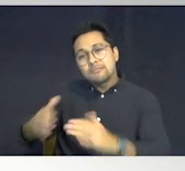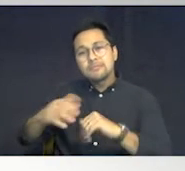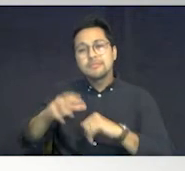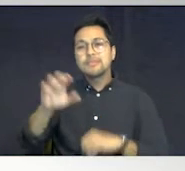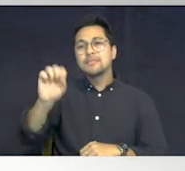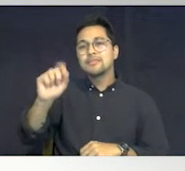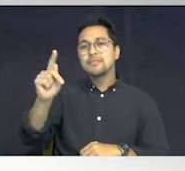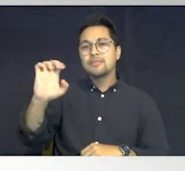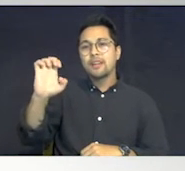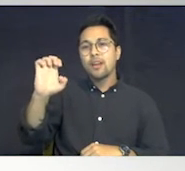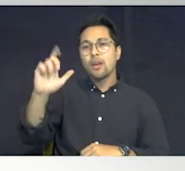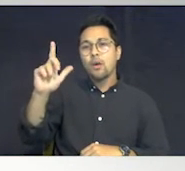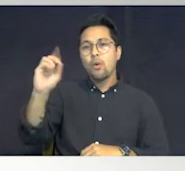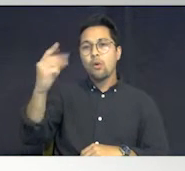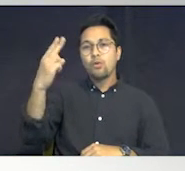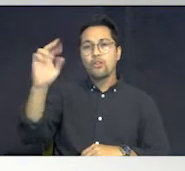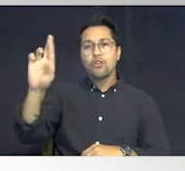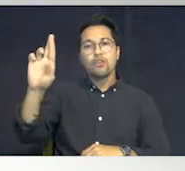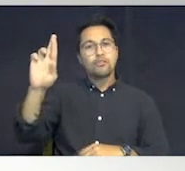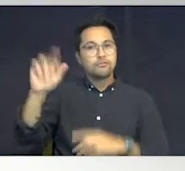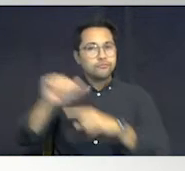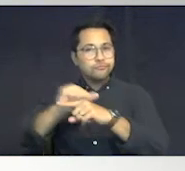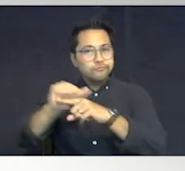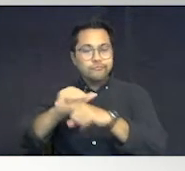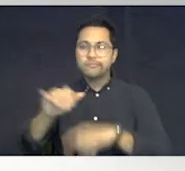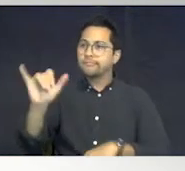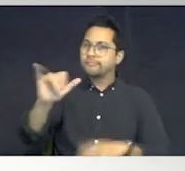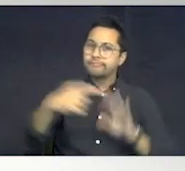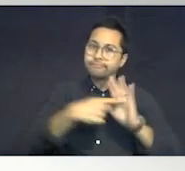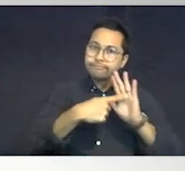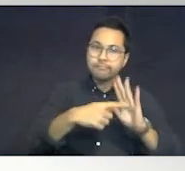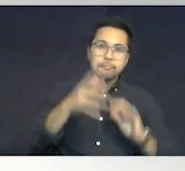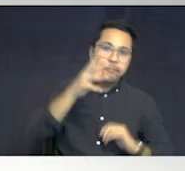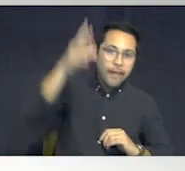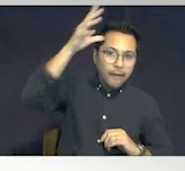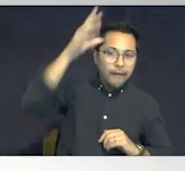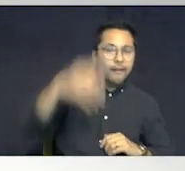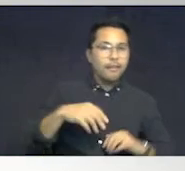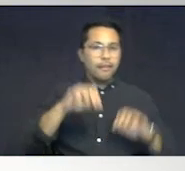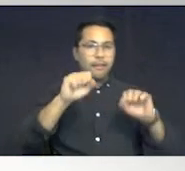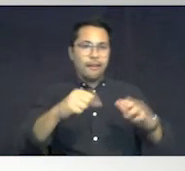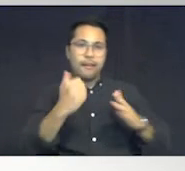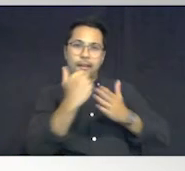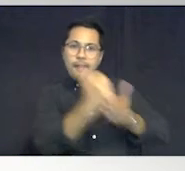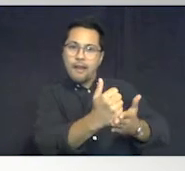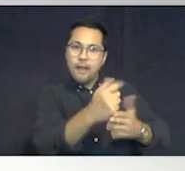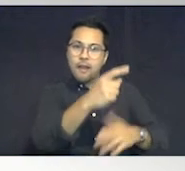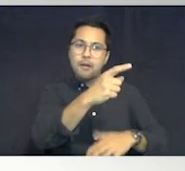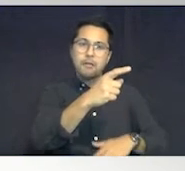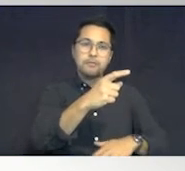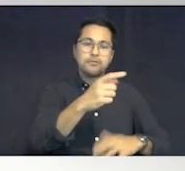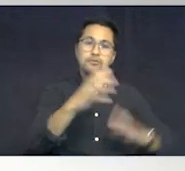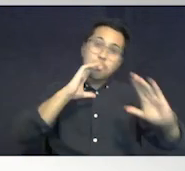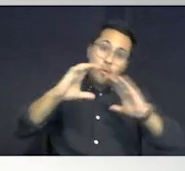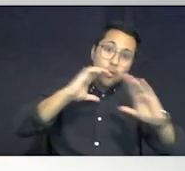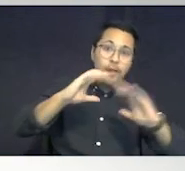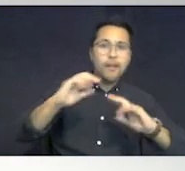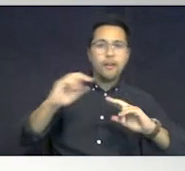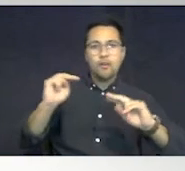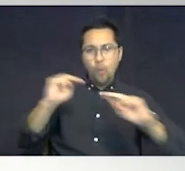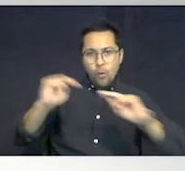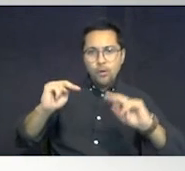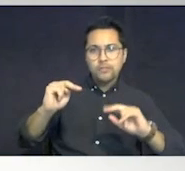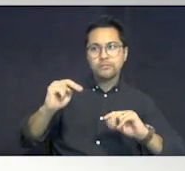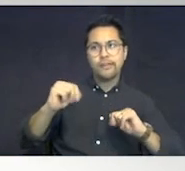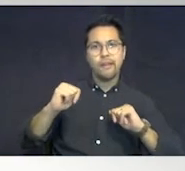Stakeholder training is aimed at equipping stakeholders, such as parents, with skills that enhance their capacity to communicate, negotiate, or advocate for their